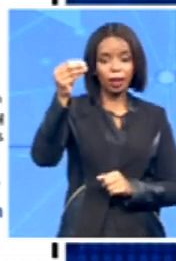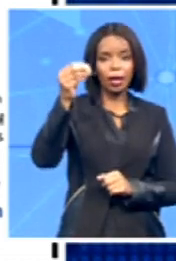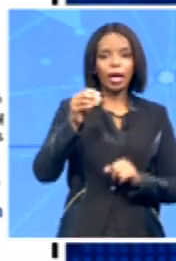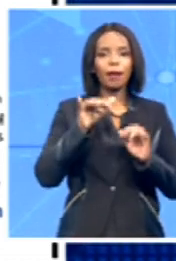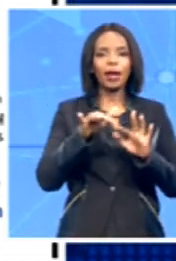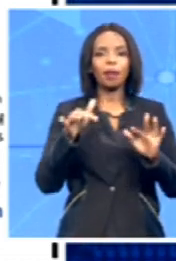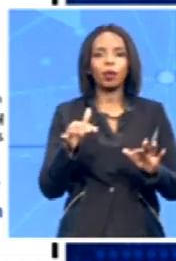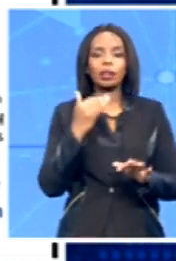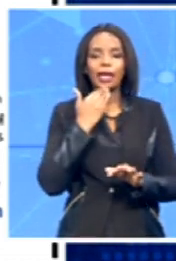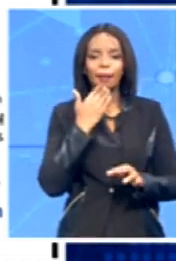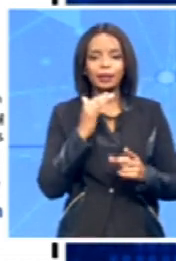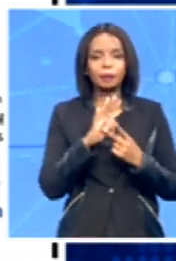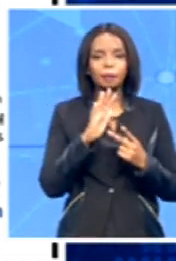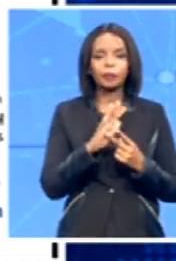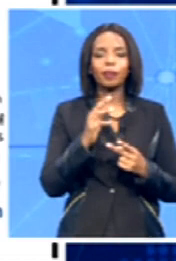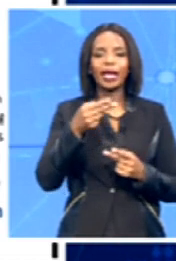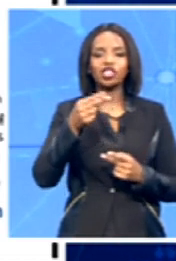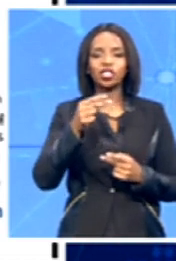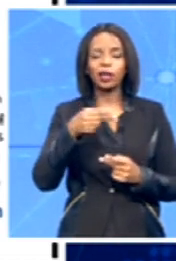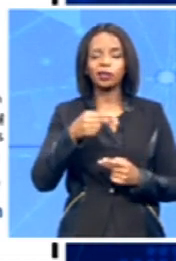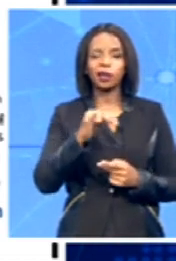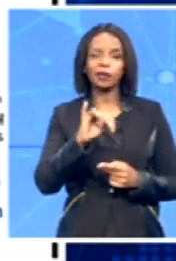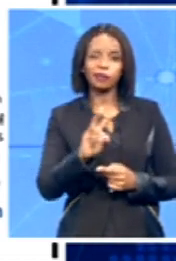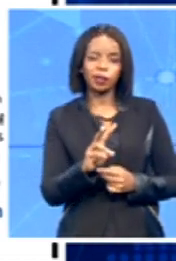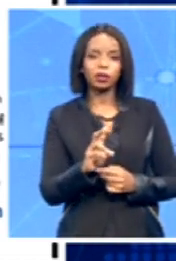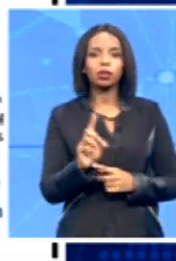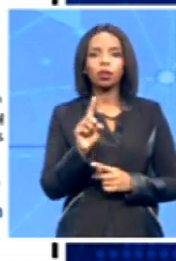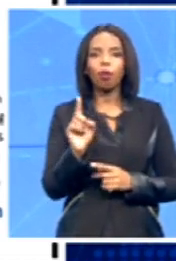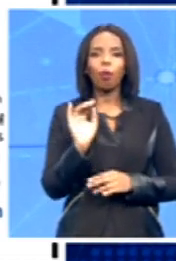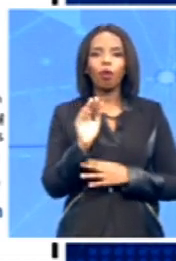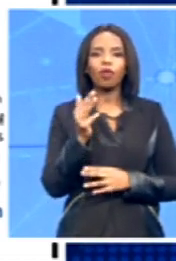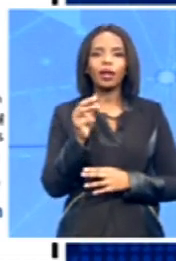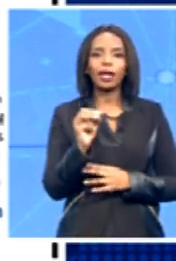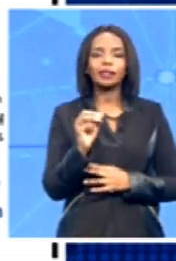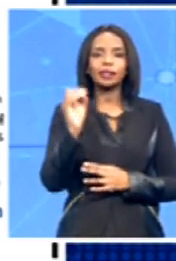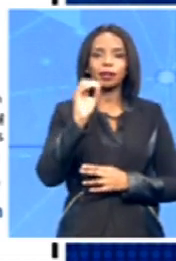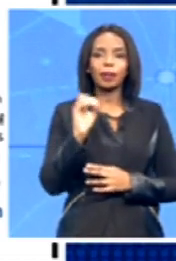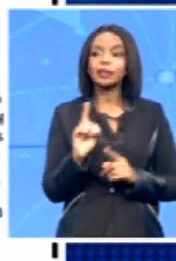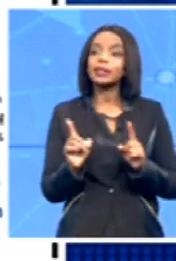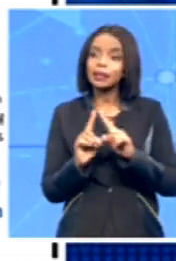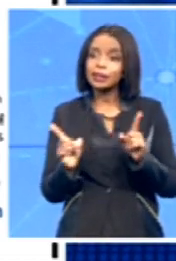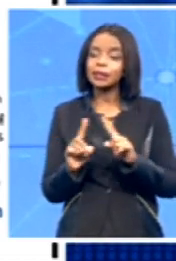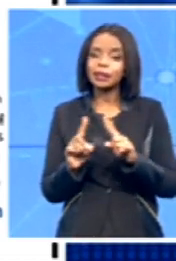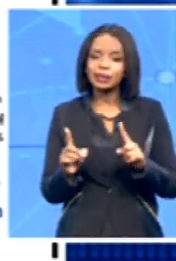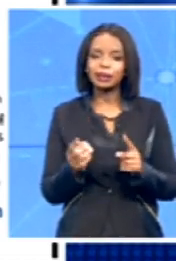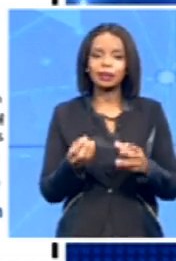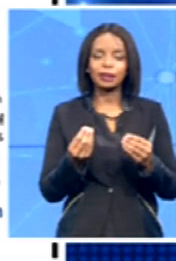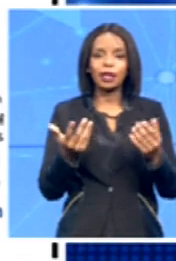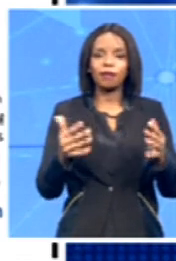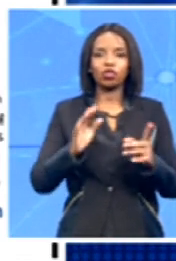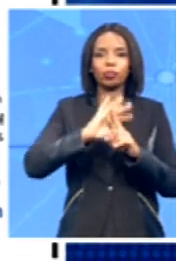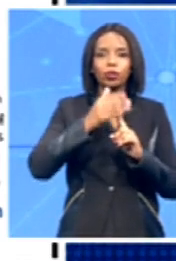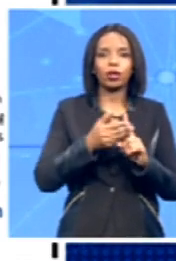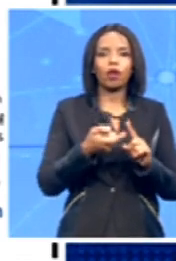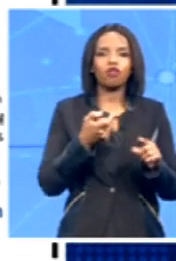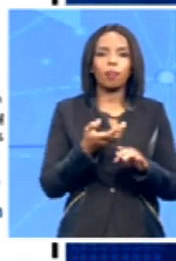or close to 90% of all of them had immune protection from prior infection and or vaccination before we entered the